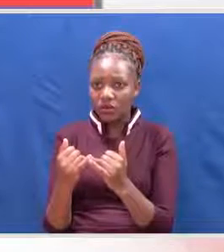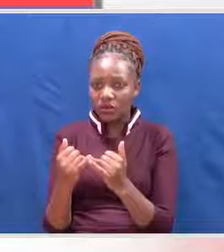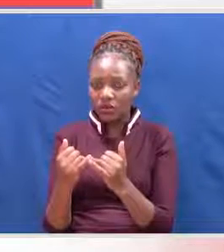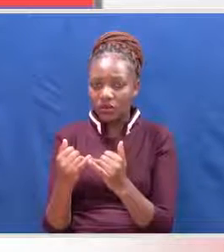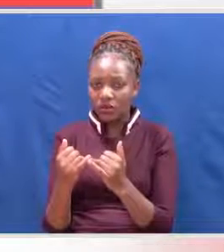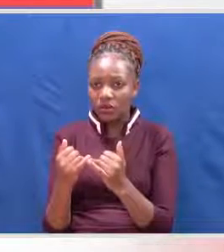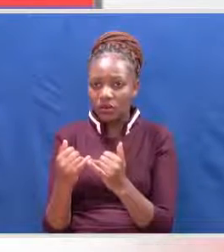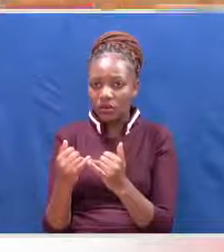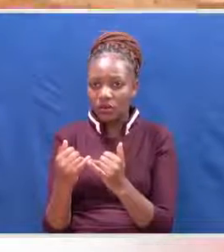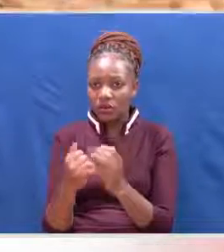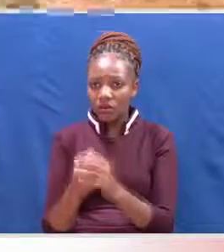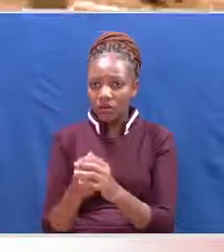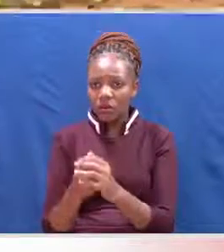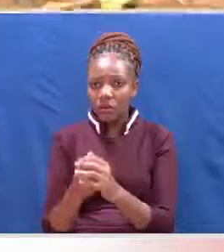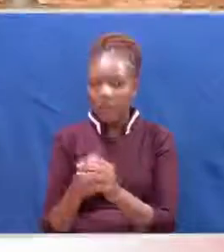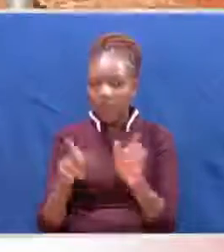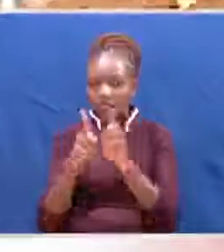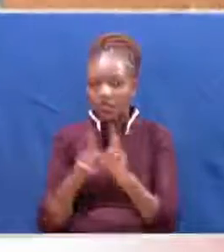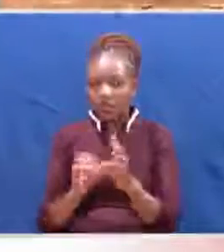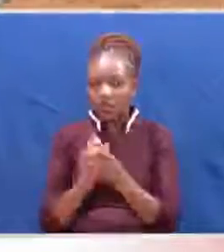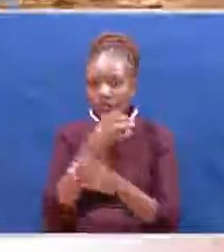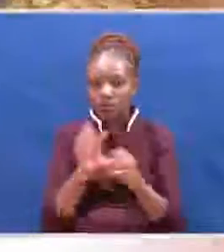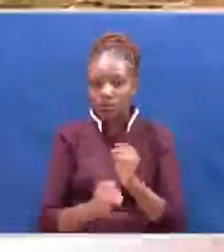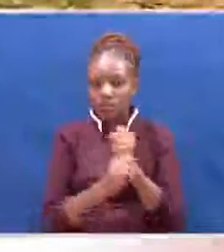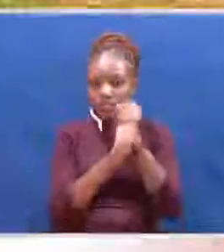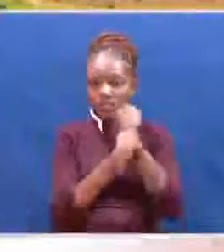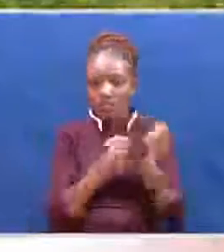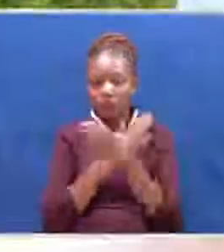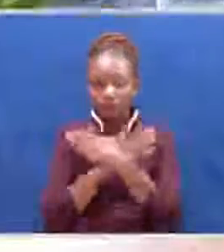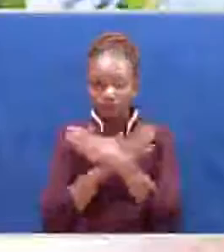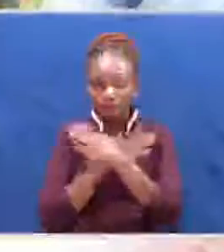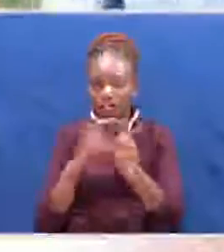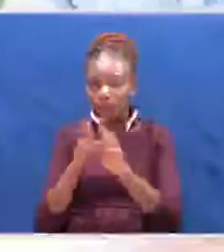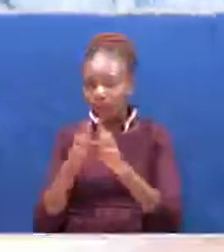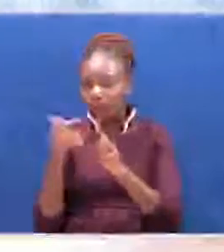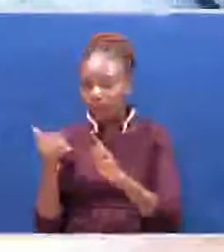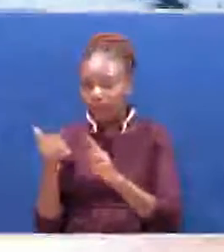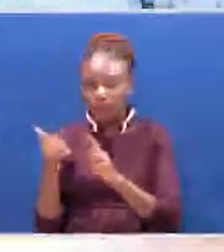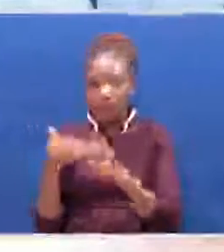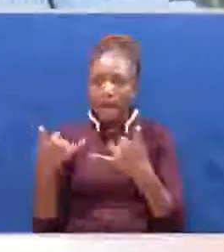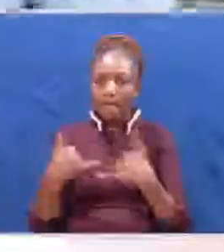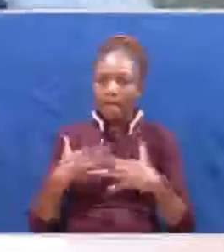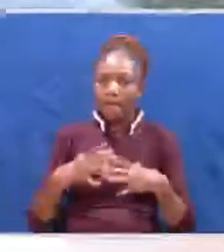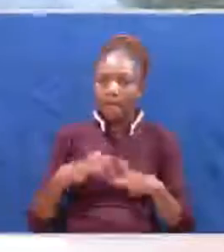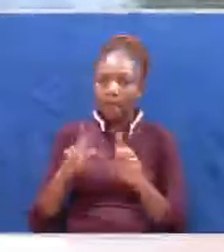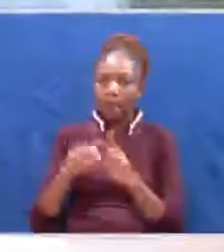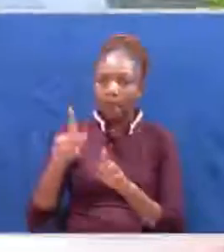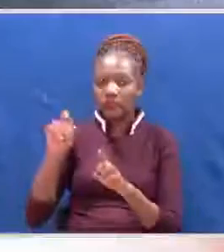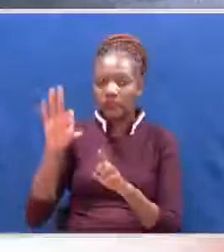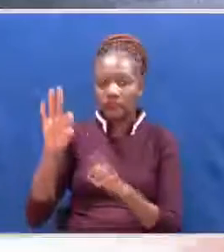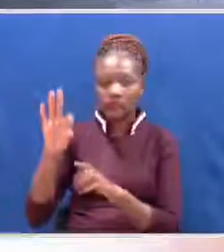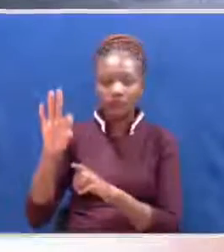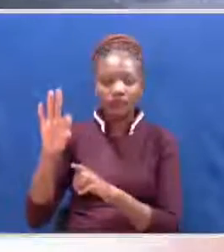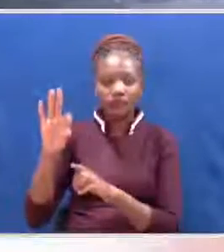just goes direct to his account. Through the support of friends, well-wishers, and the Kenya Footballers Welfare Association,